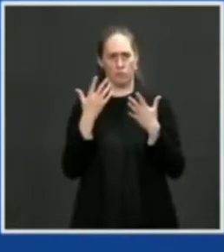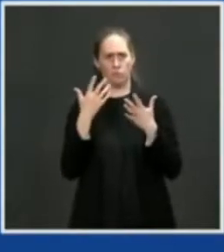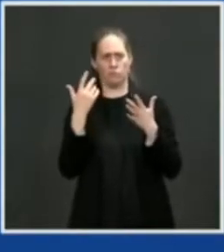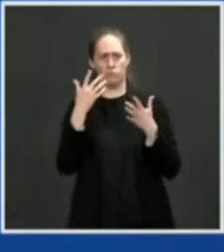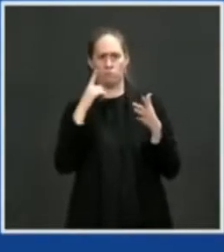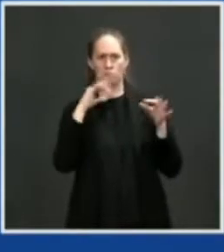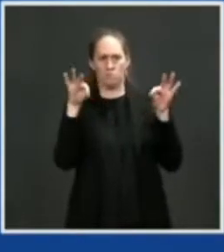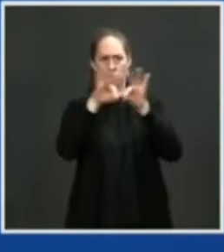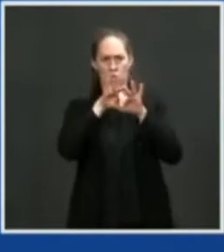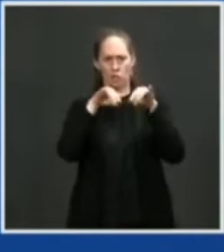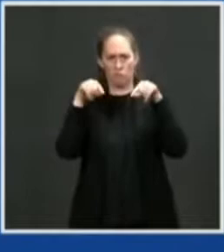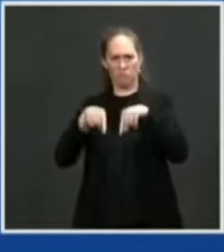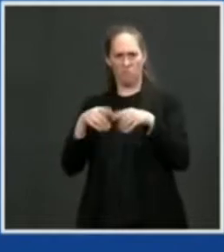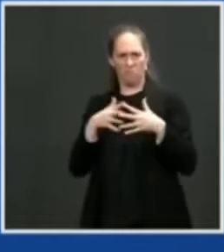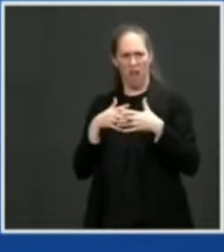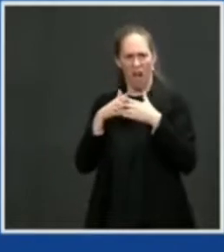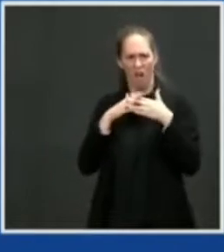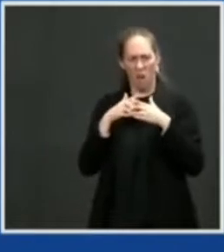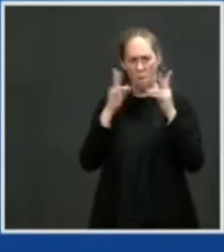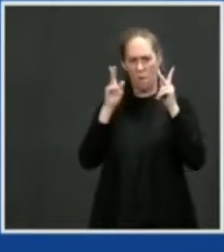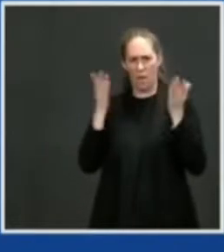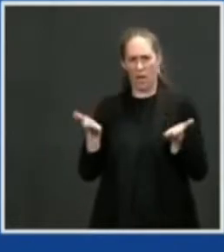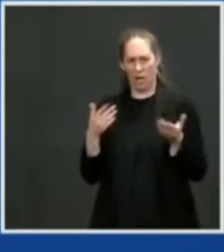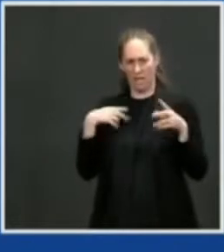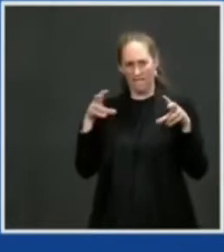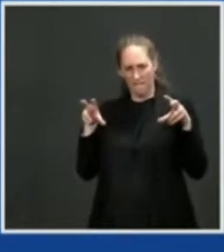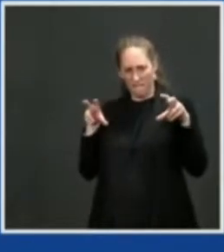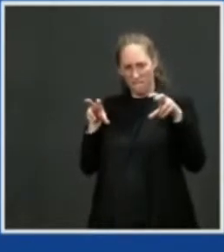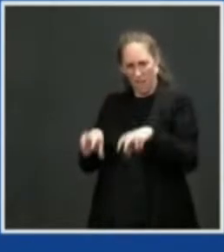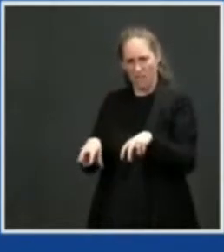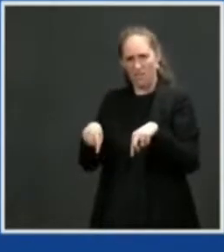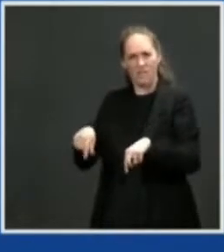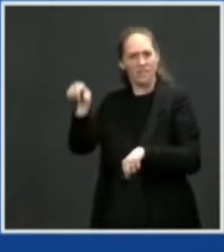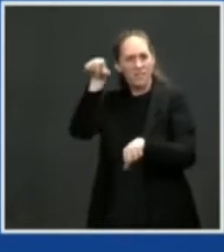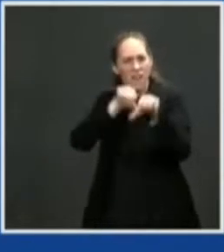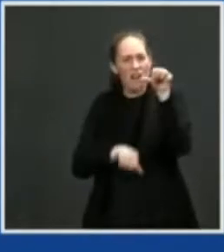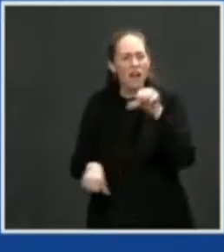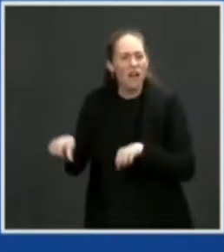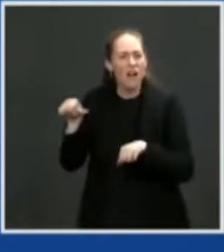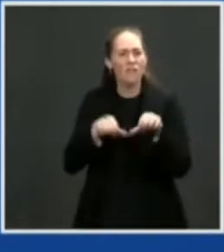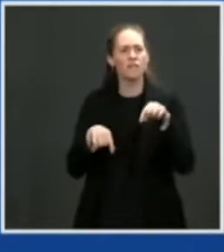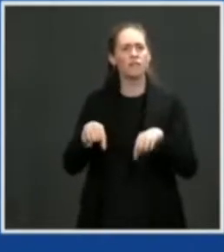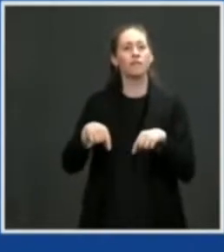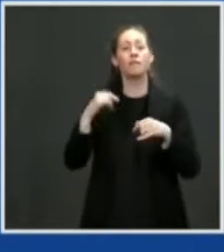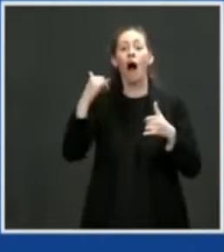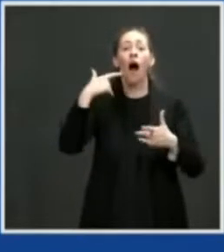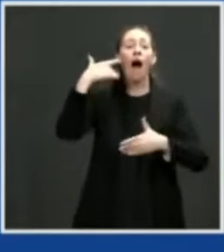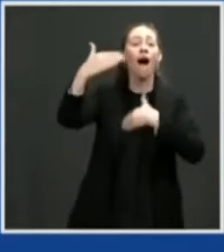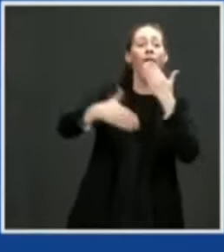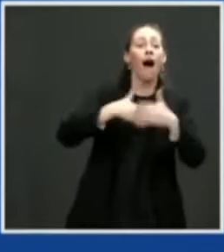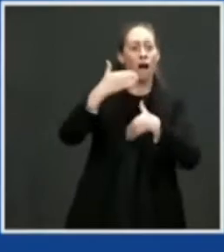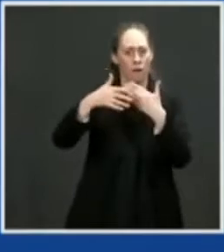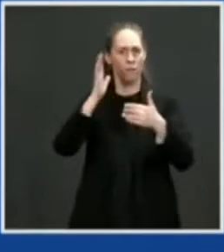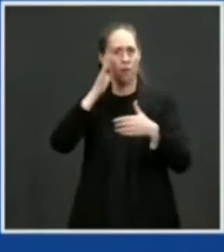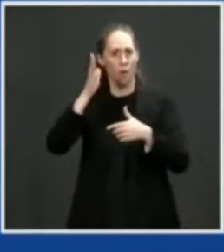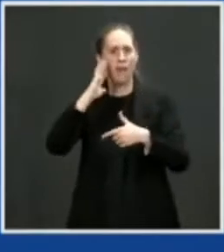American workers I said and it all American through the science, campaign, doggy. I say it again, and I'm setting up my administration to be able to do that, which is